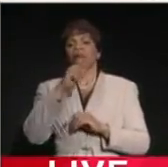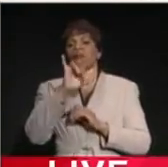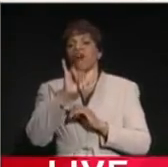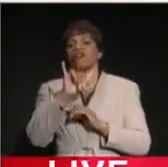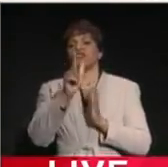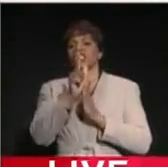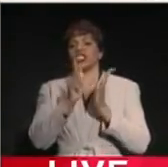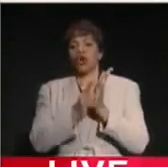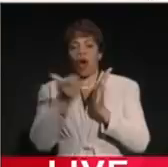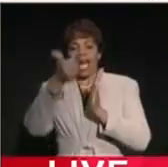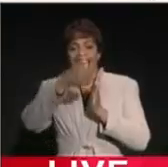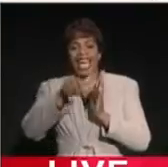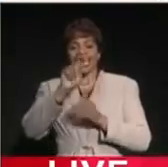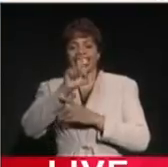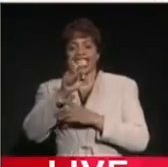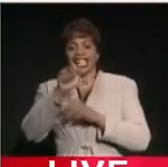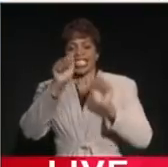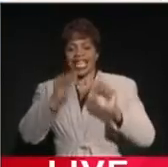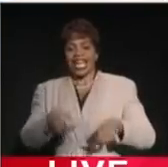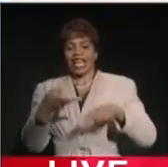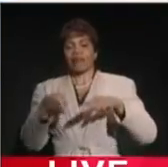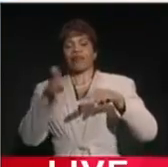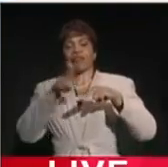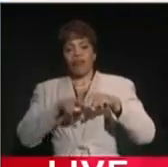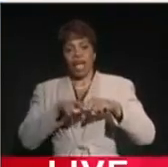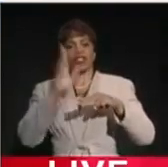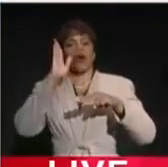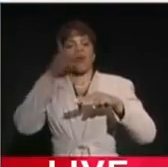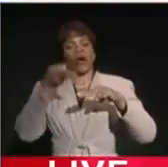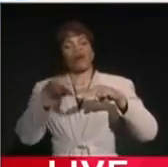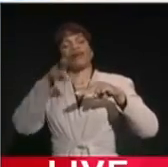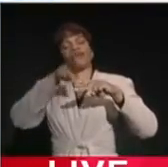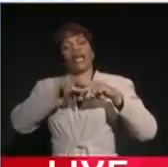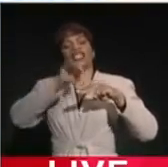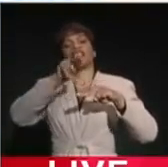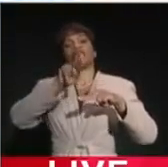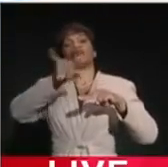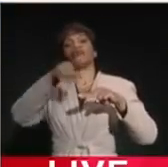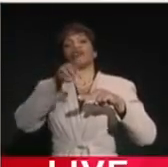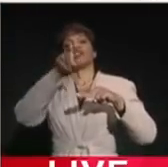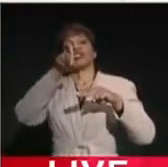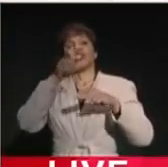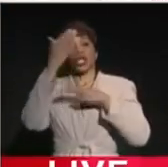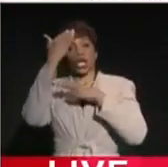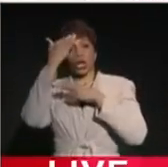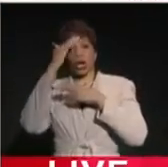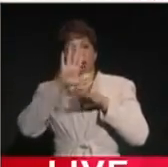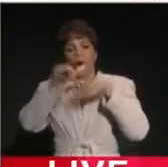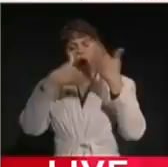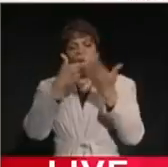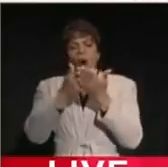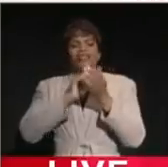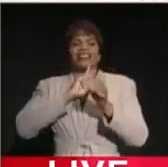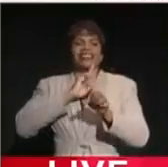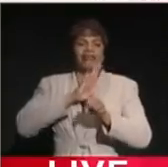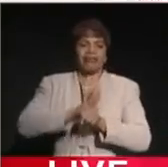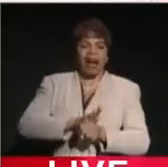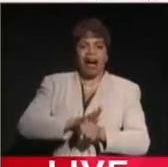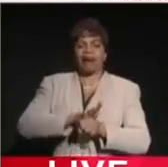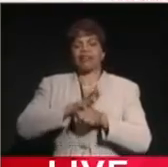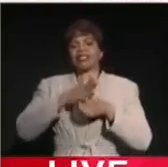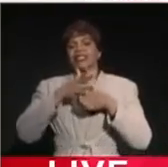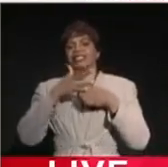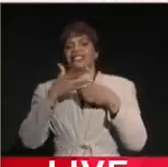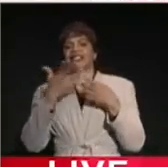will be raised. And that's what the people of New Jersey need to know, that with all of these promises, all of these fantasies, all of these